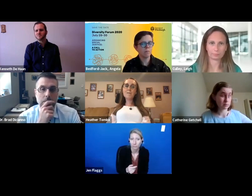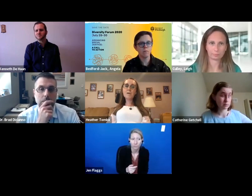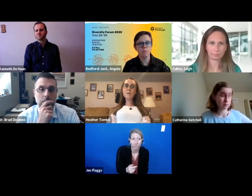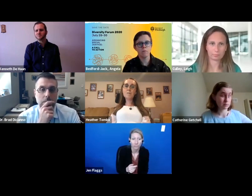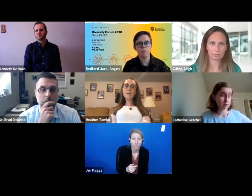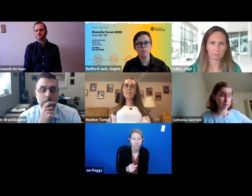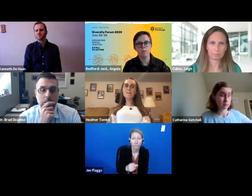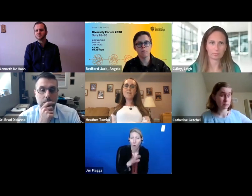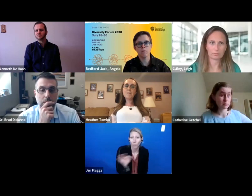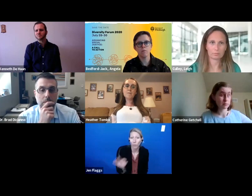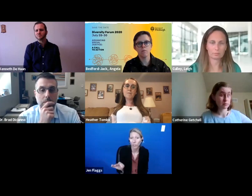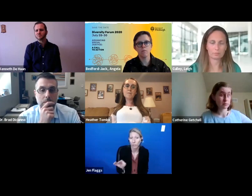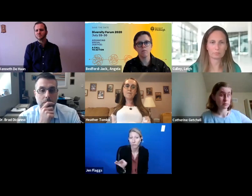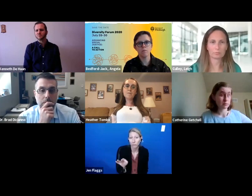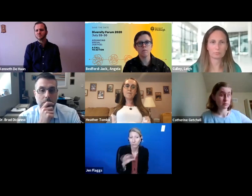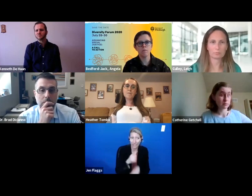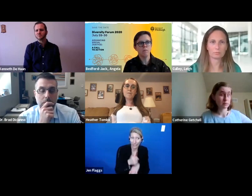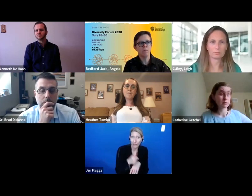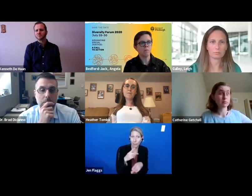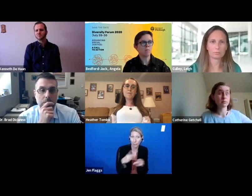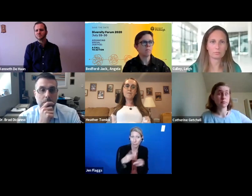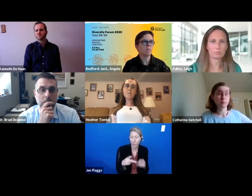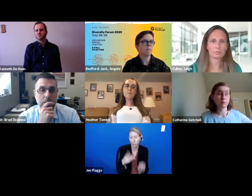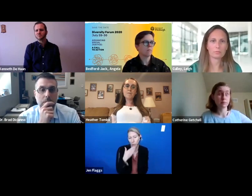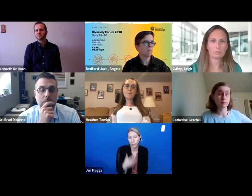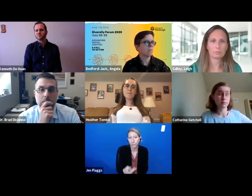those options in place.